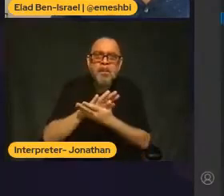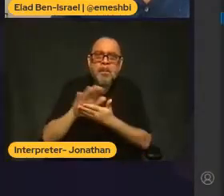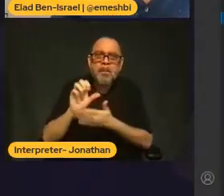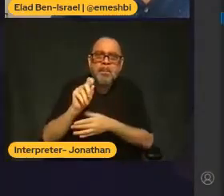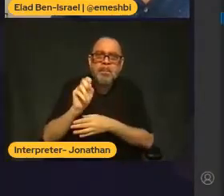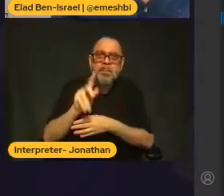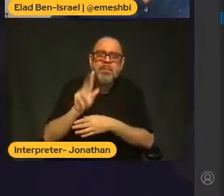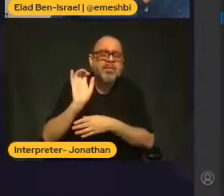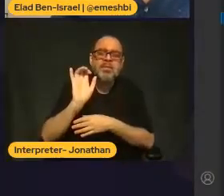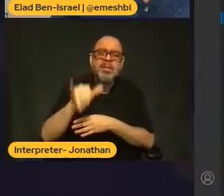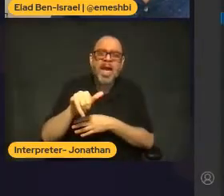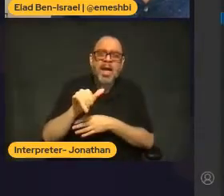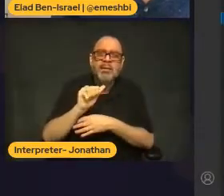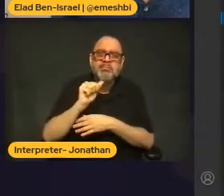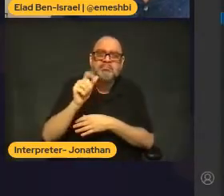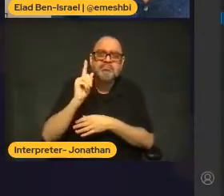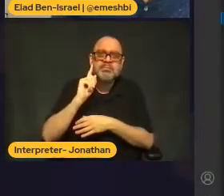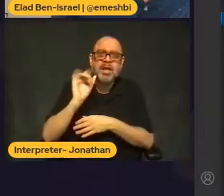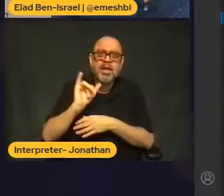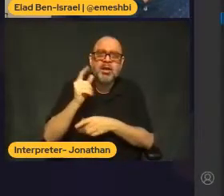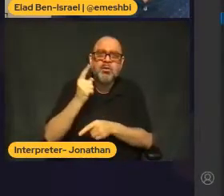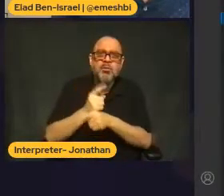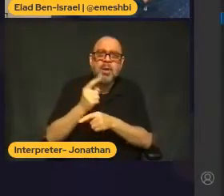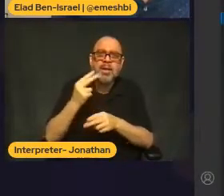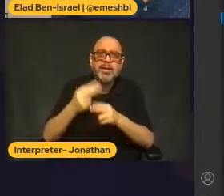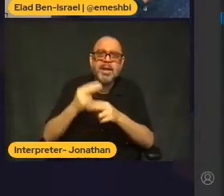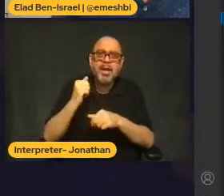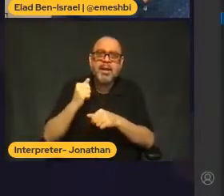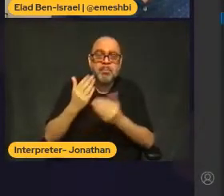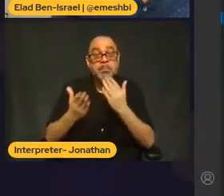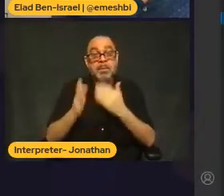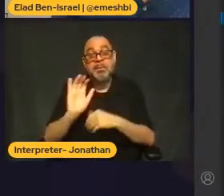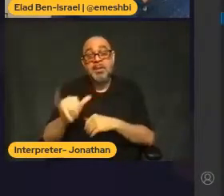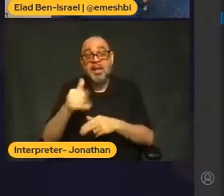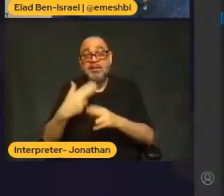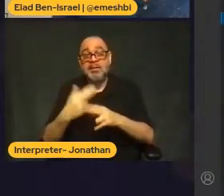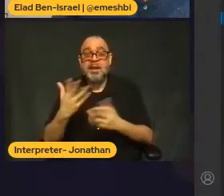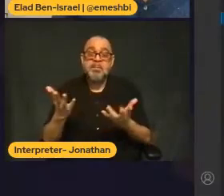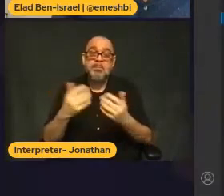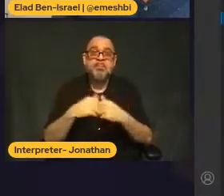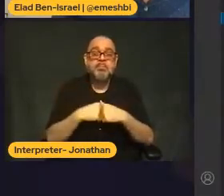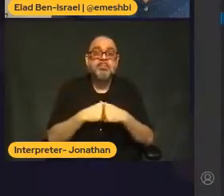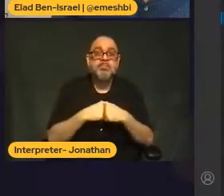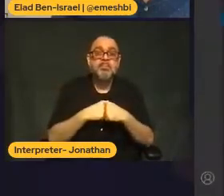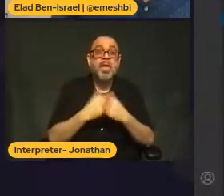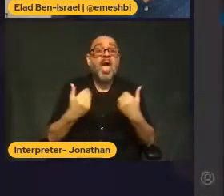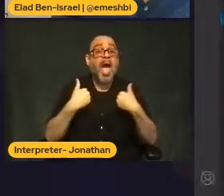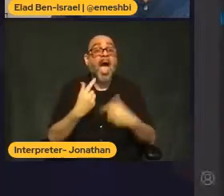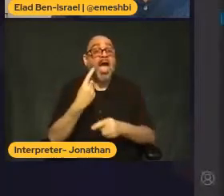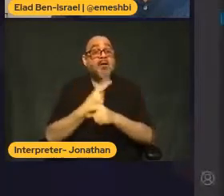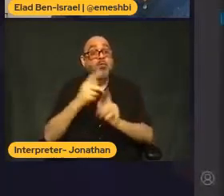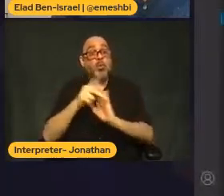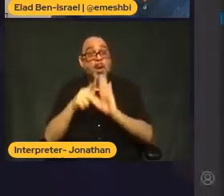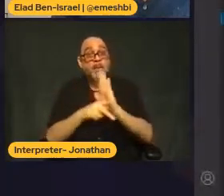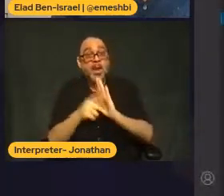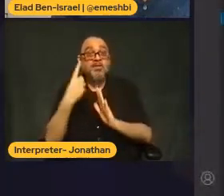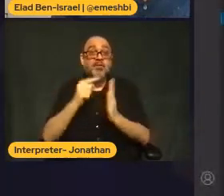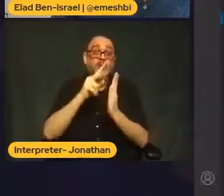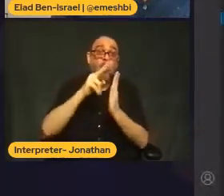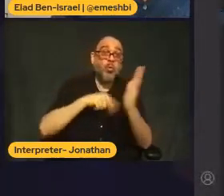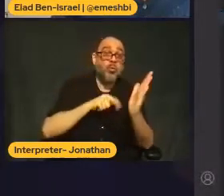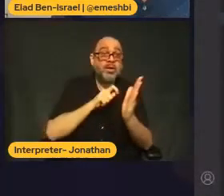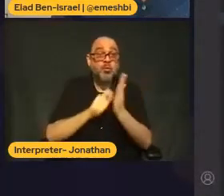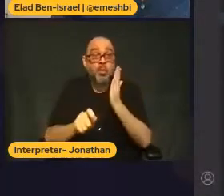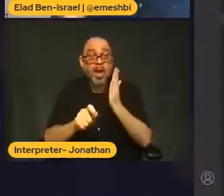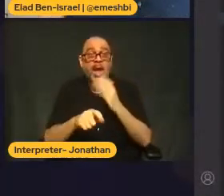name. Maybe that's the name. Anyway, I've got the right policy here for read and write. I've got my